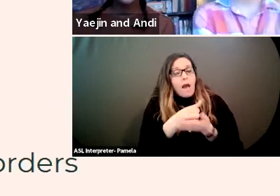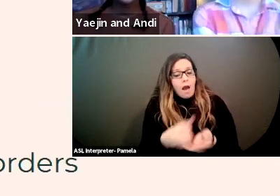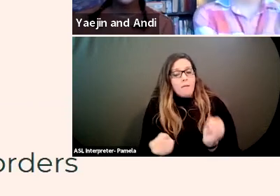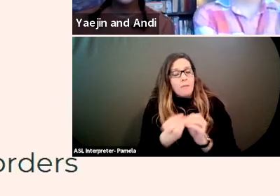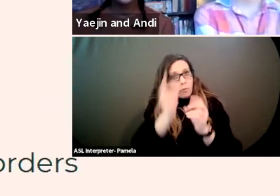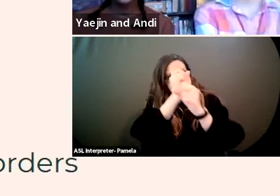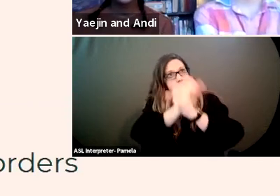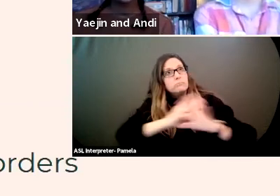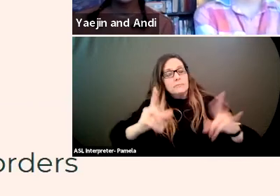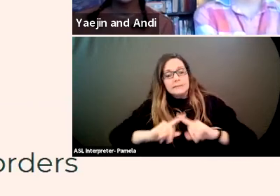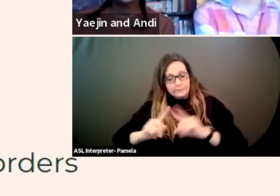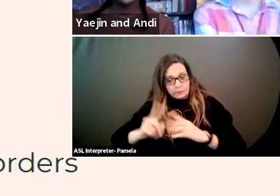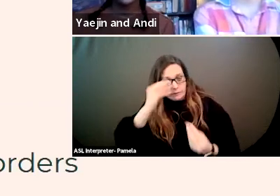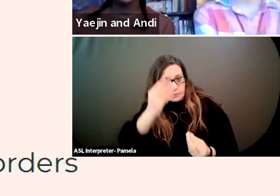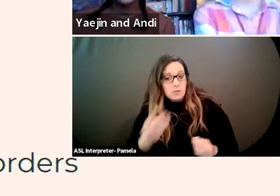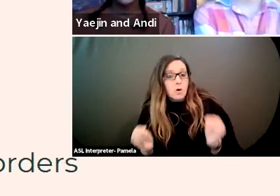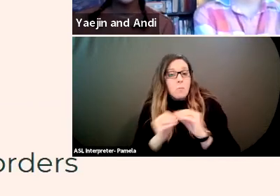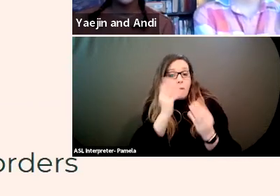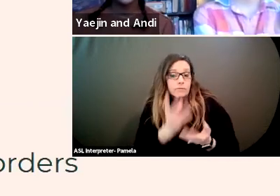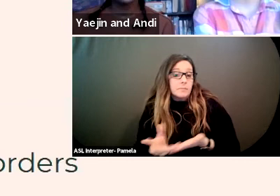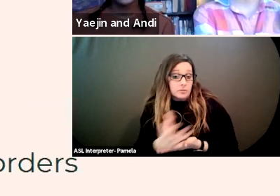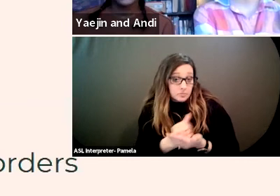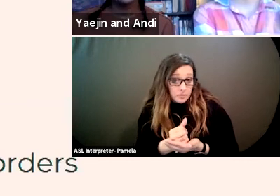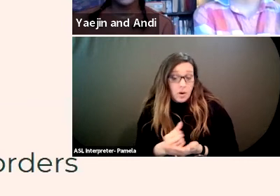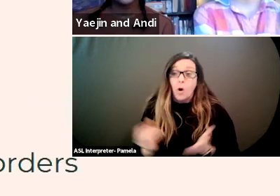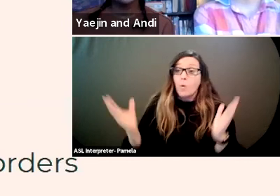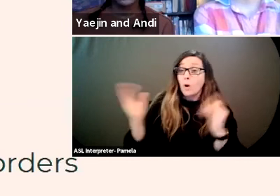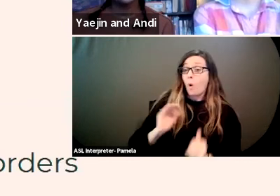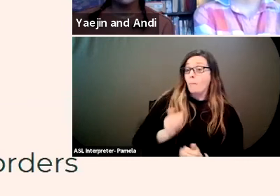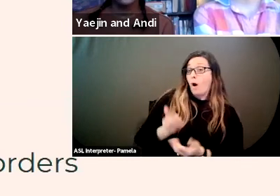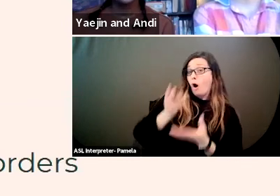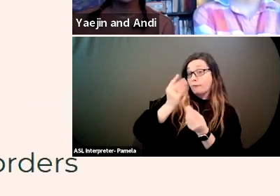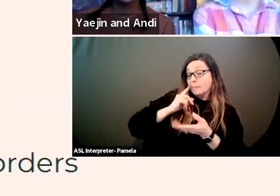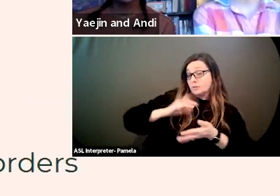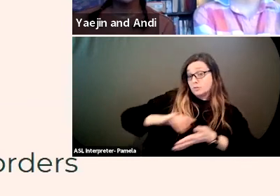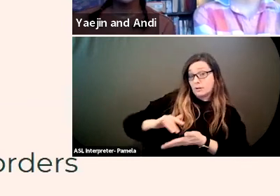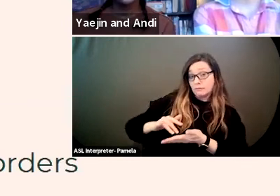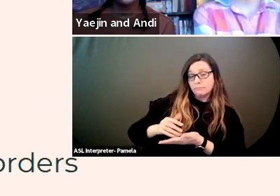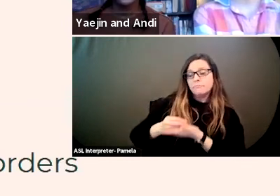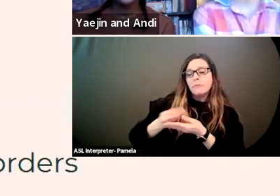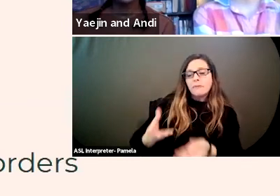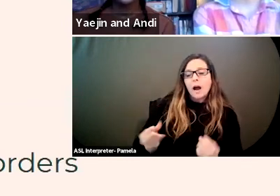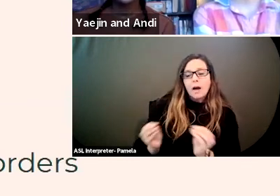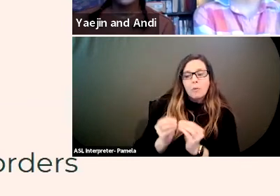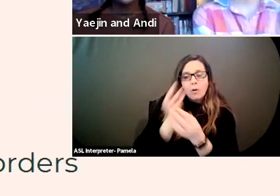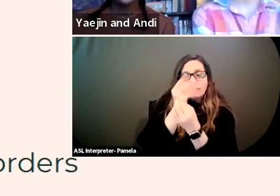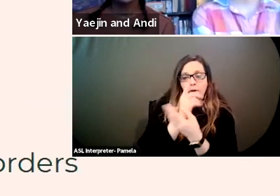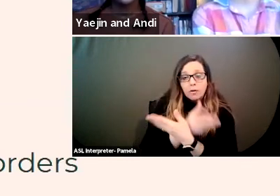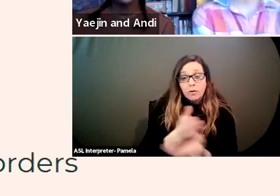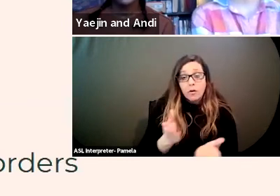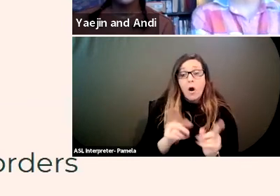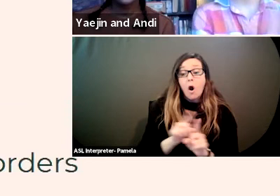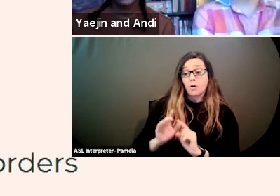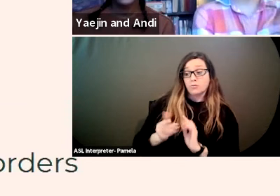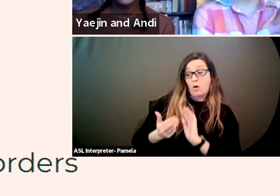hope that this research will contribute to the knowledge about eating disorders among gay, bi, and queer men. And our results also show that it's important to tailor